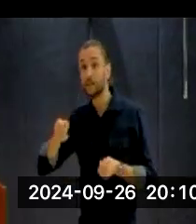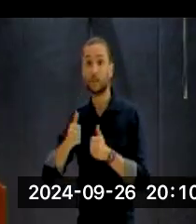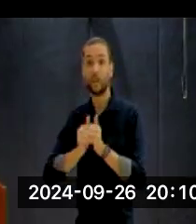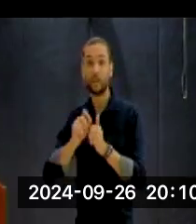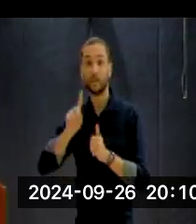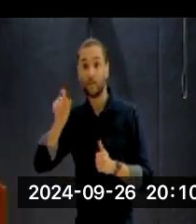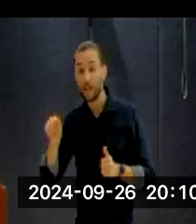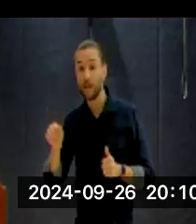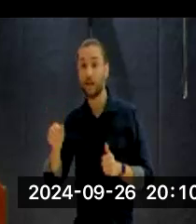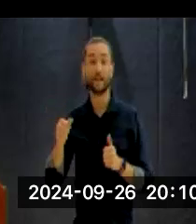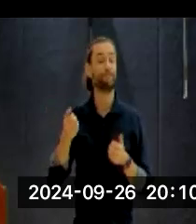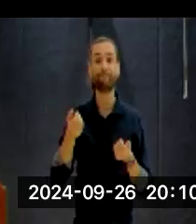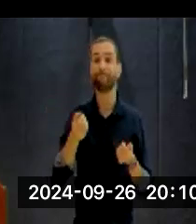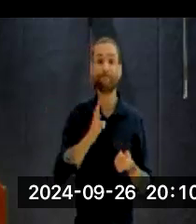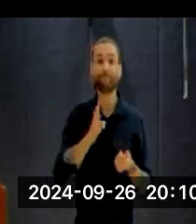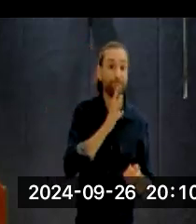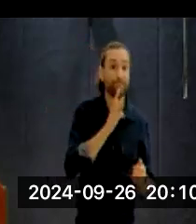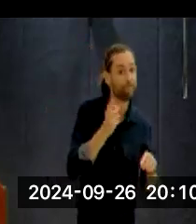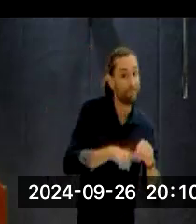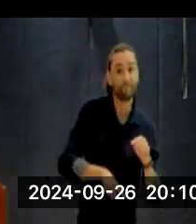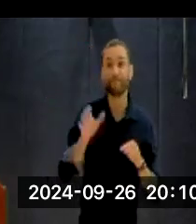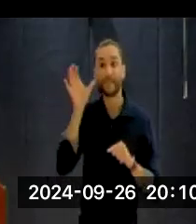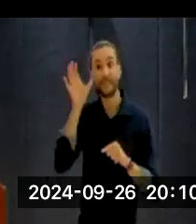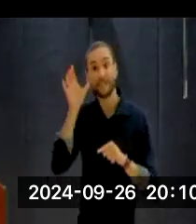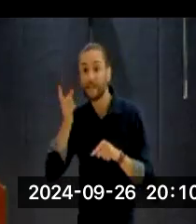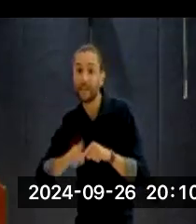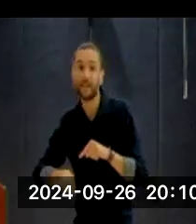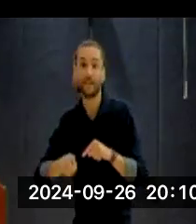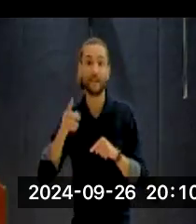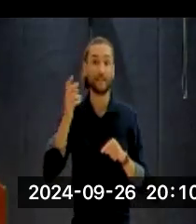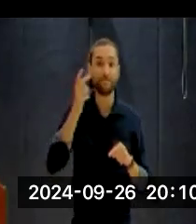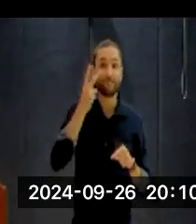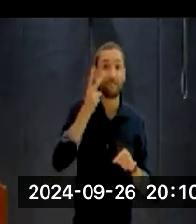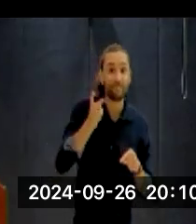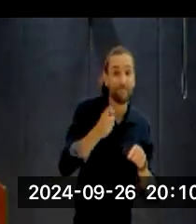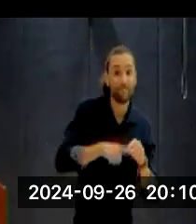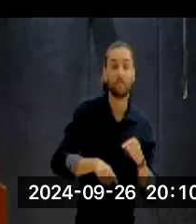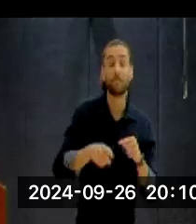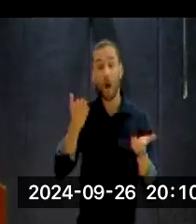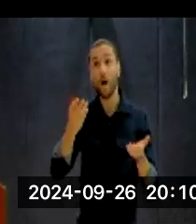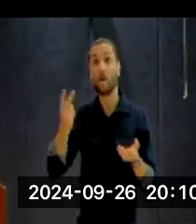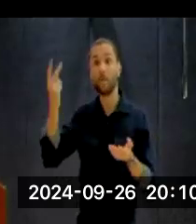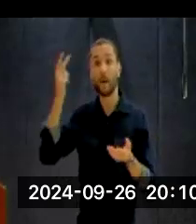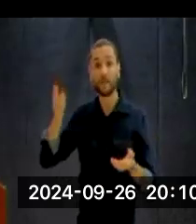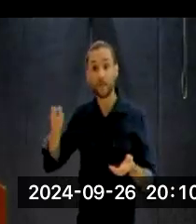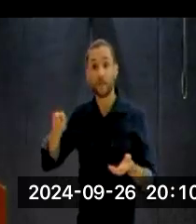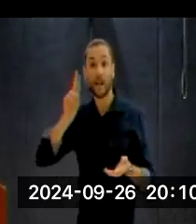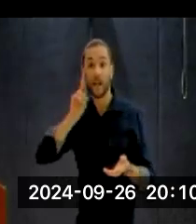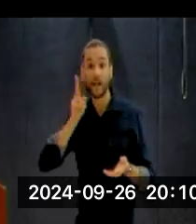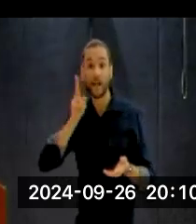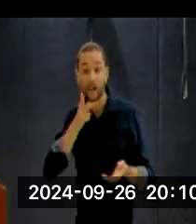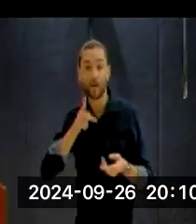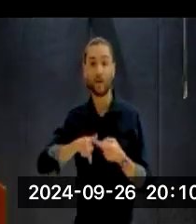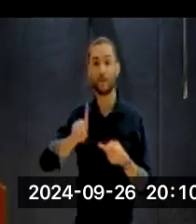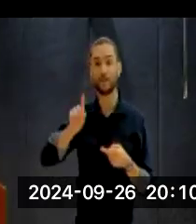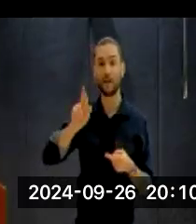hear, see, but you look at history, Helen Keller, David Hartman, the first blind psychiatrist.